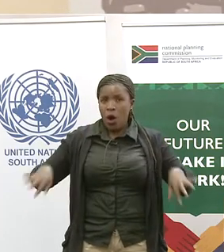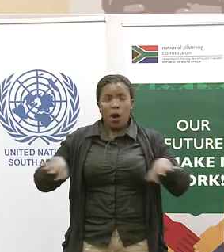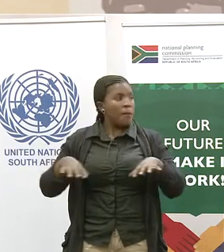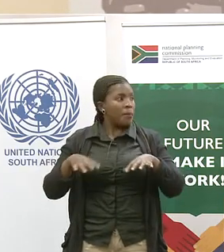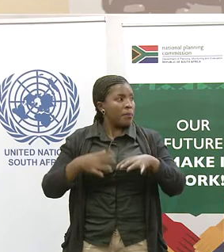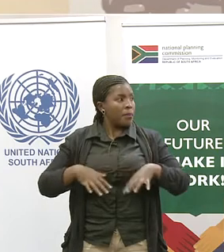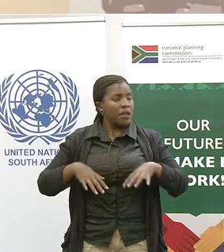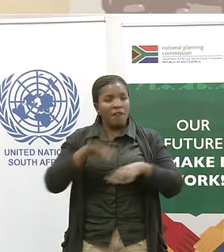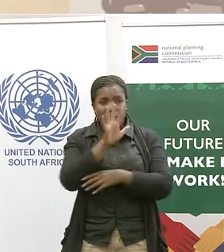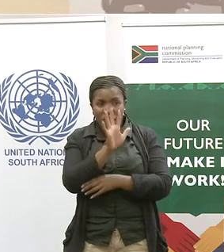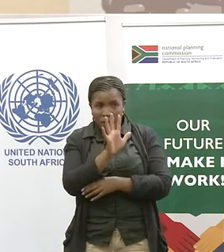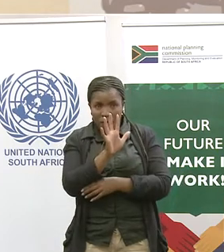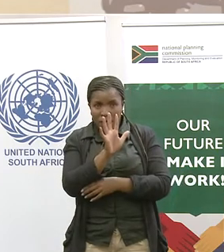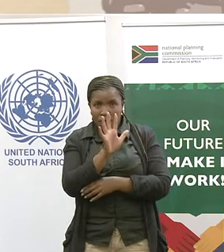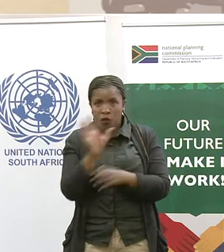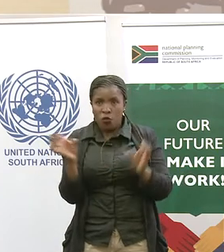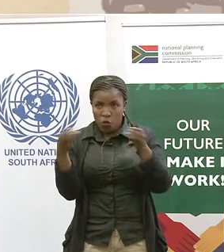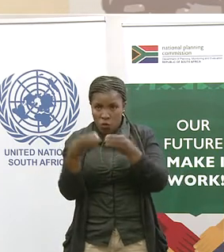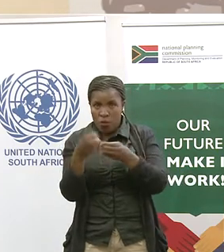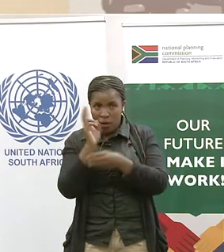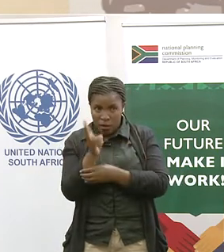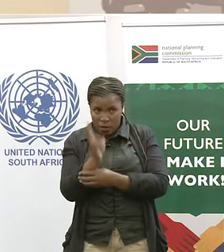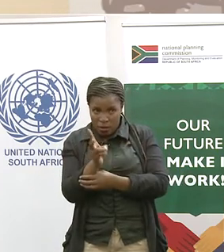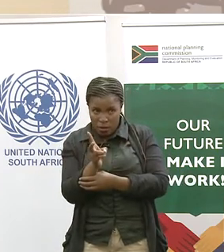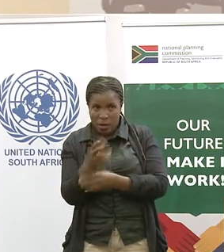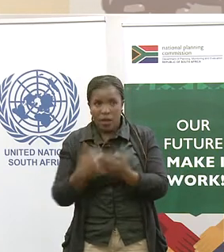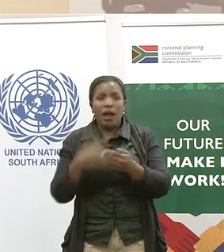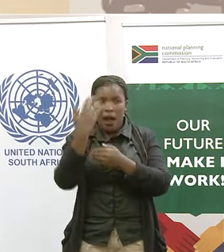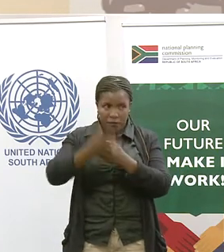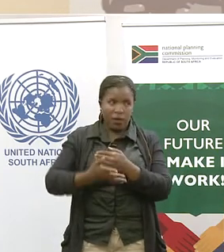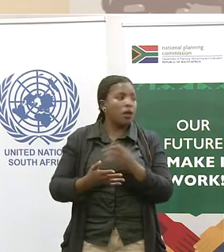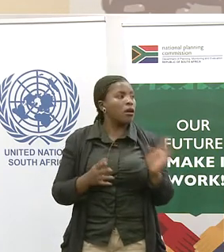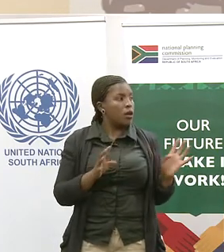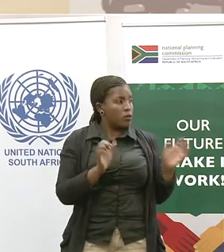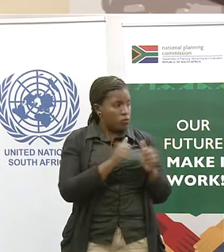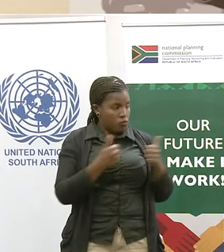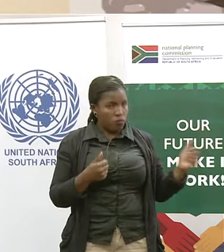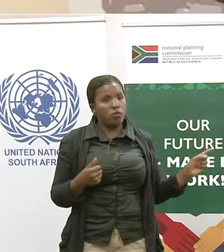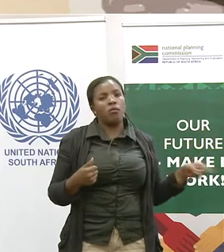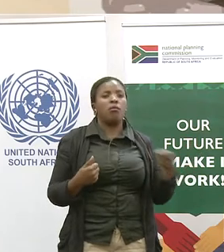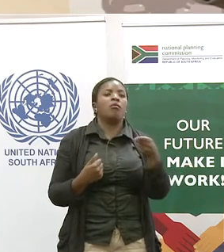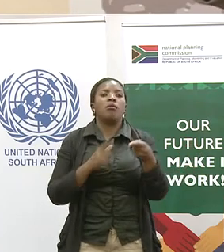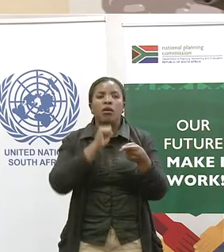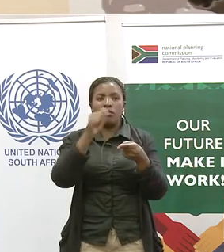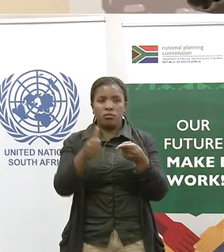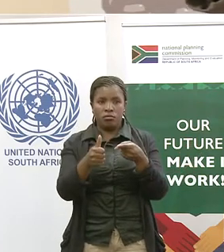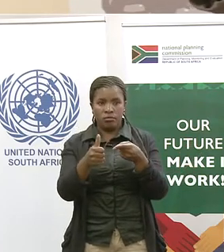same time. I'll take that. There's one, two, okay, let's start there. One,